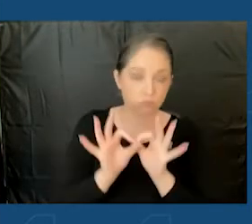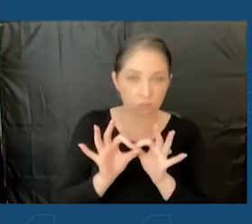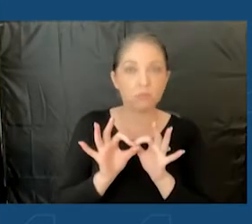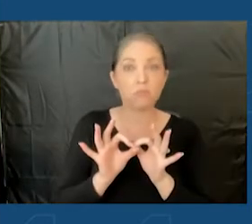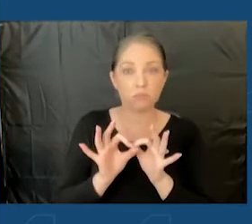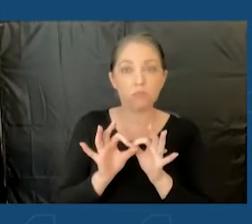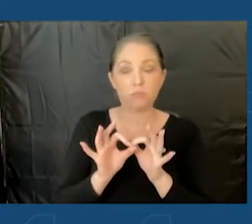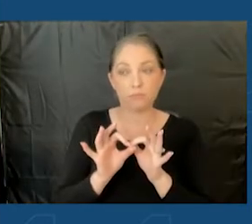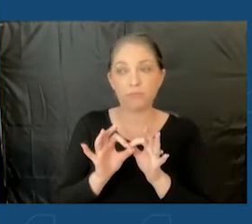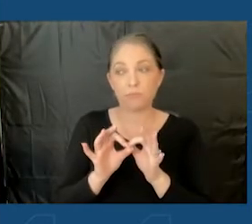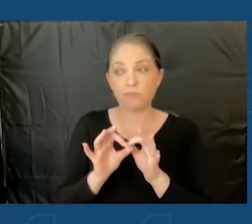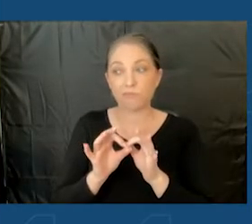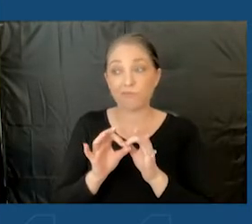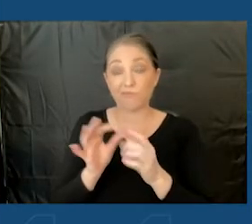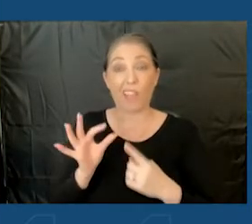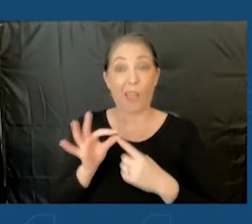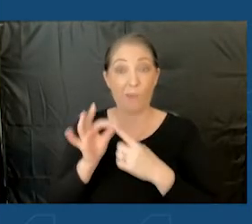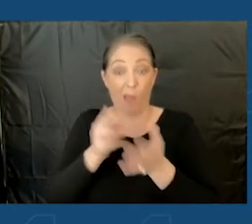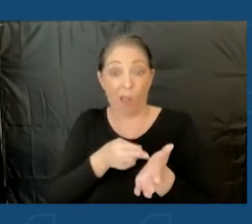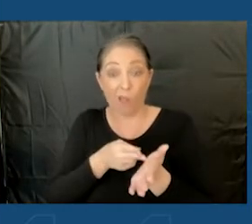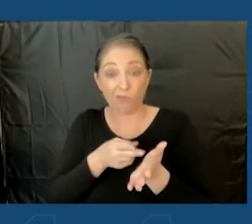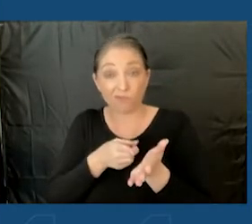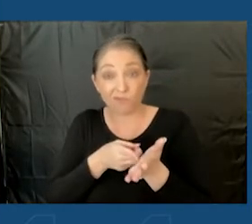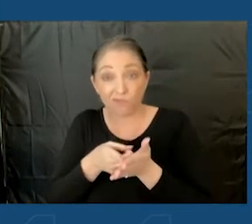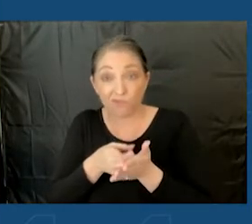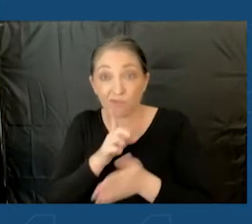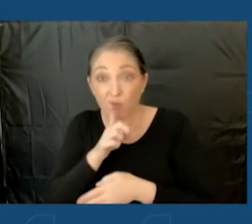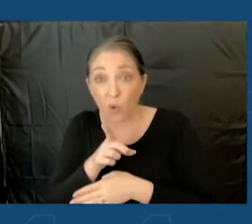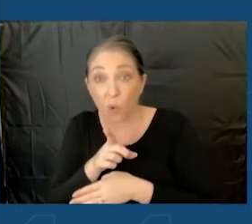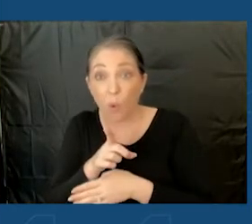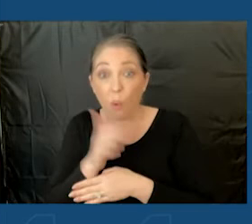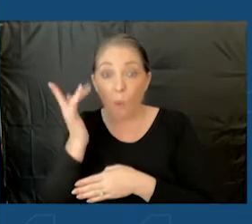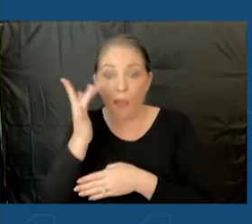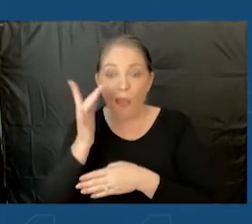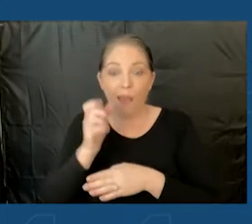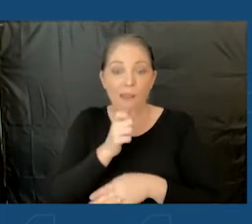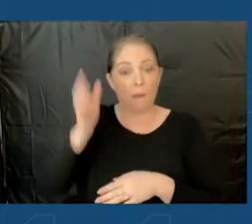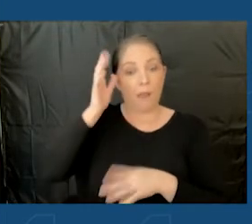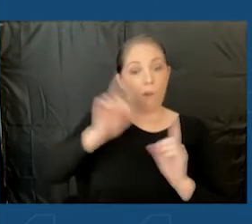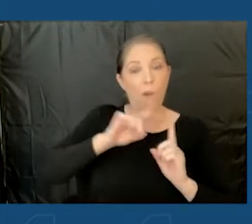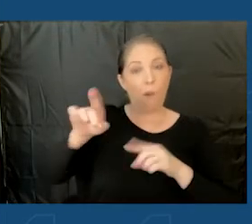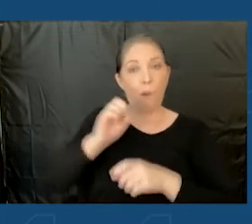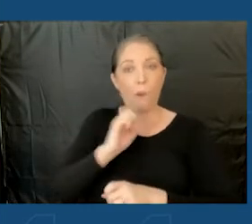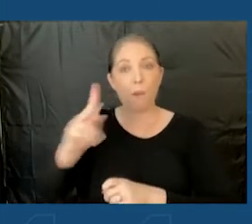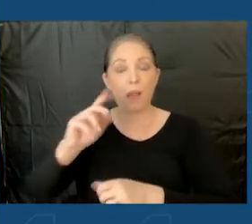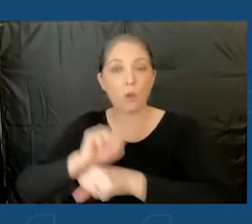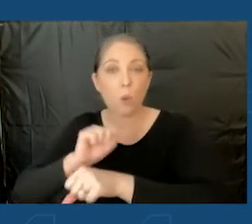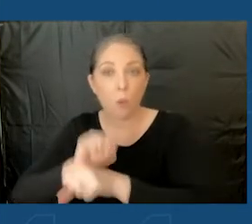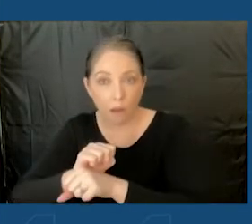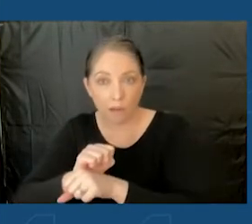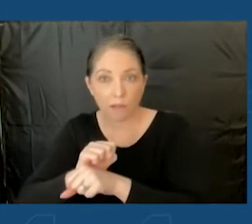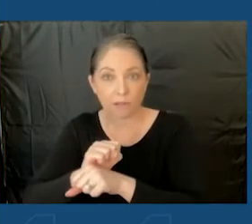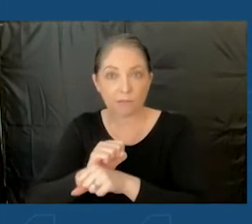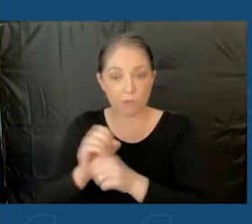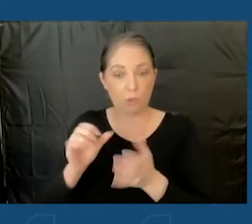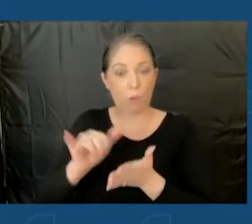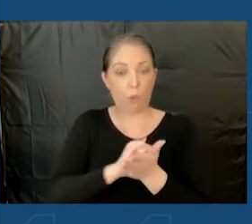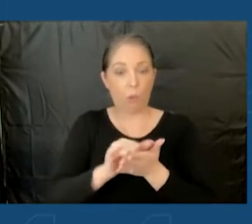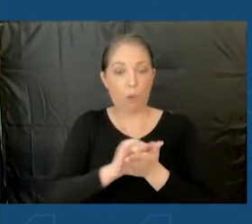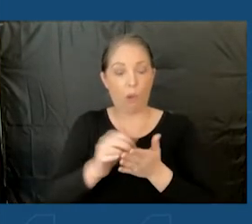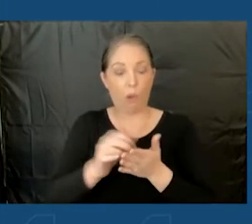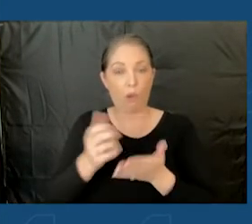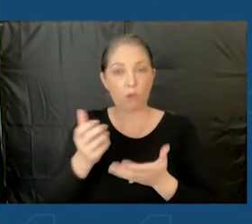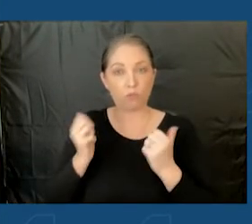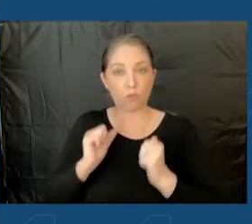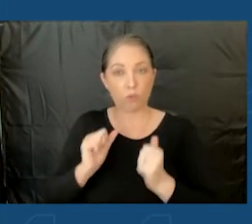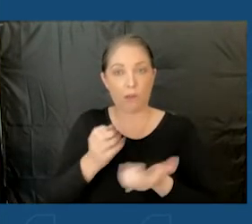more parents return to work and New York continues its economic recovery. We know that women, and especially